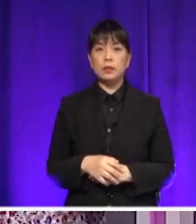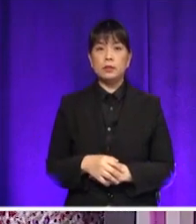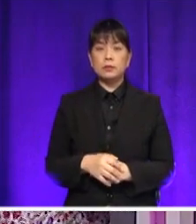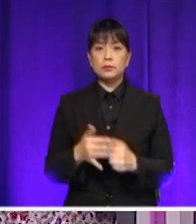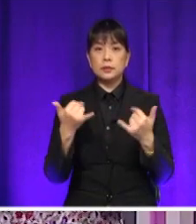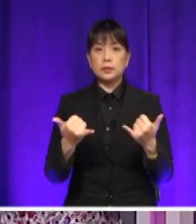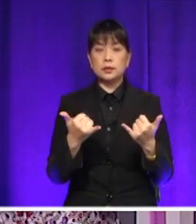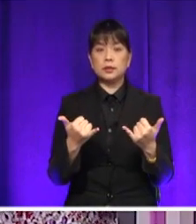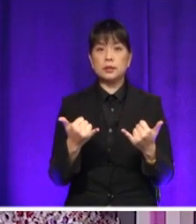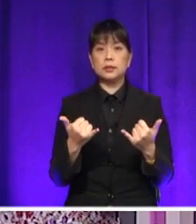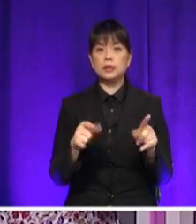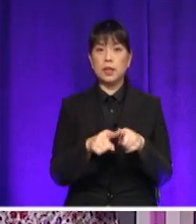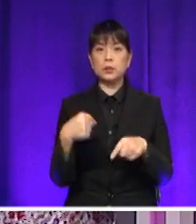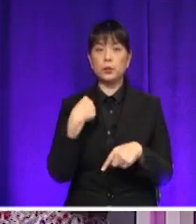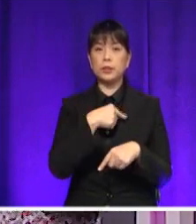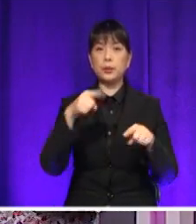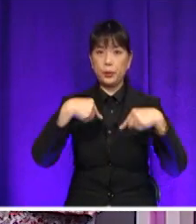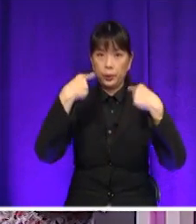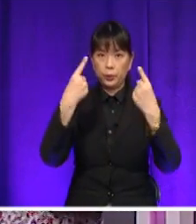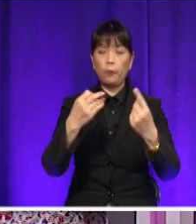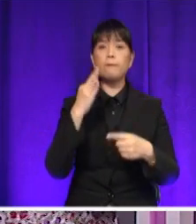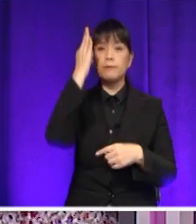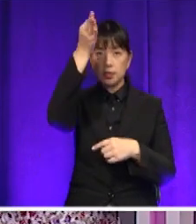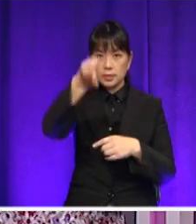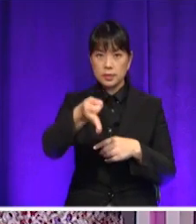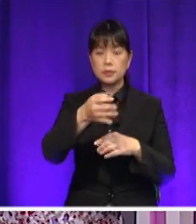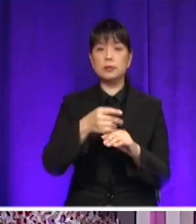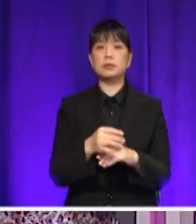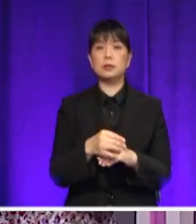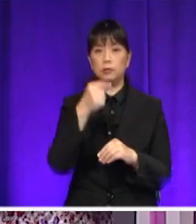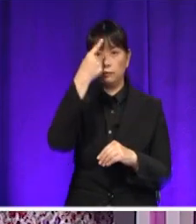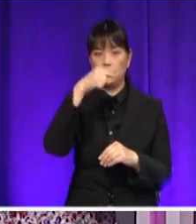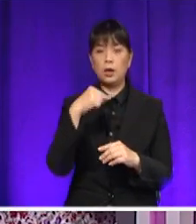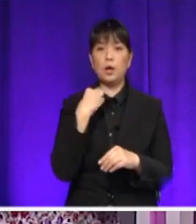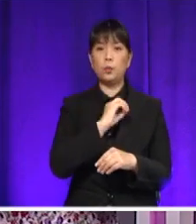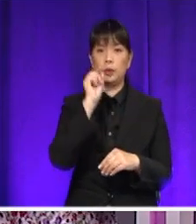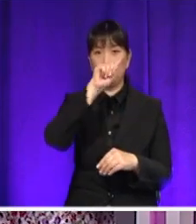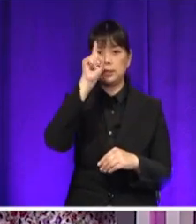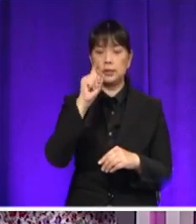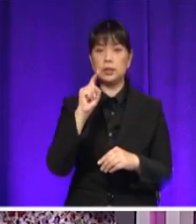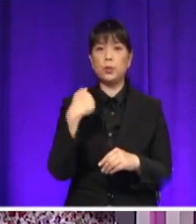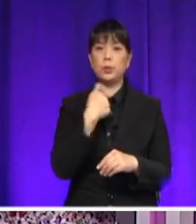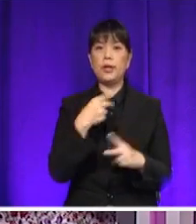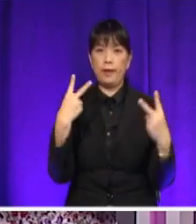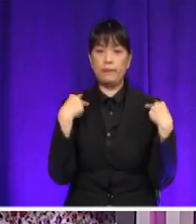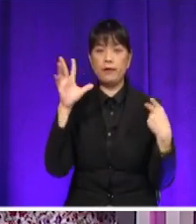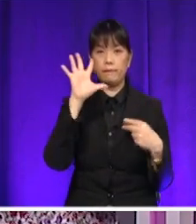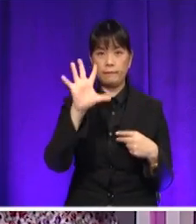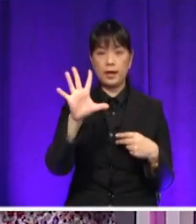Now, as we go further down at the question, okay, we have 5 speakers, which is on the